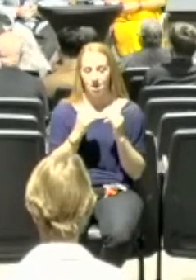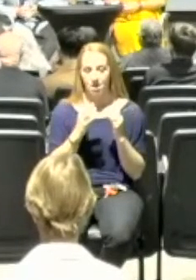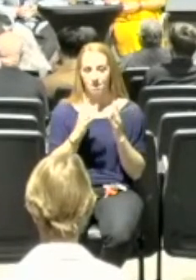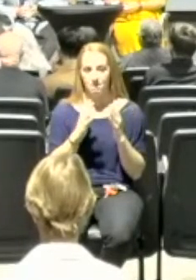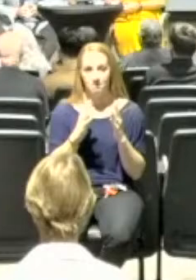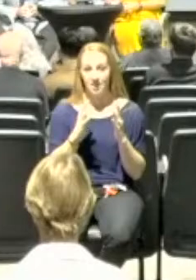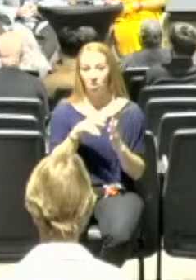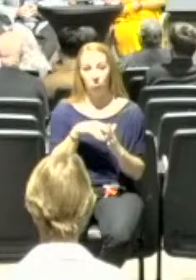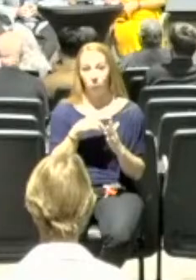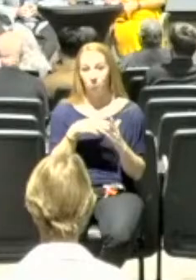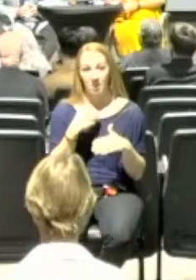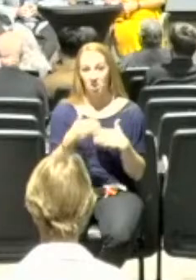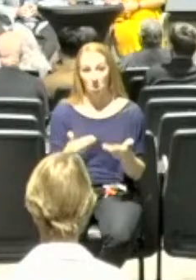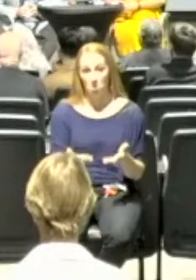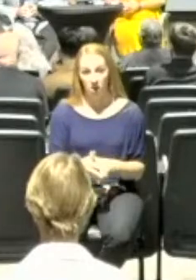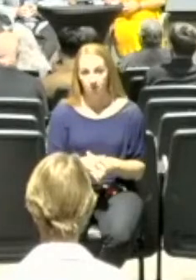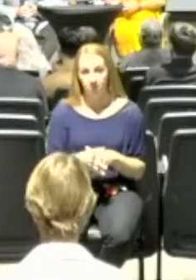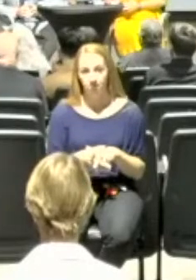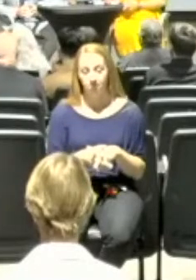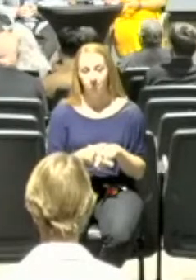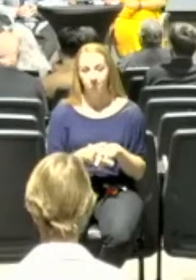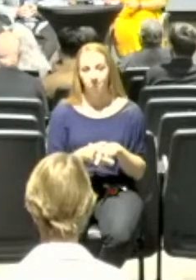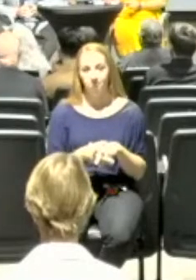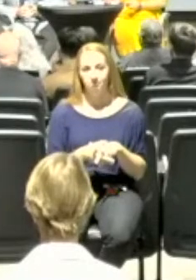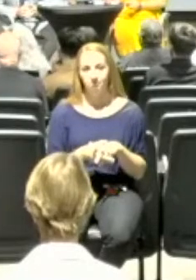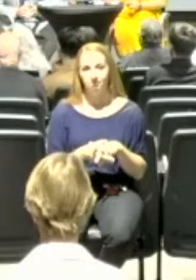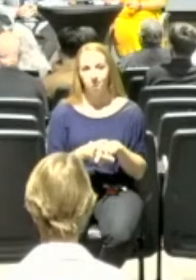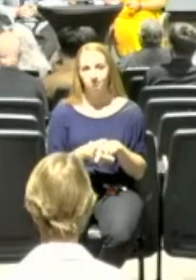let's jump right in.